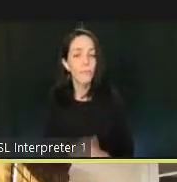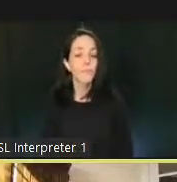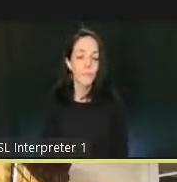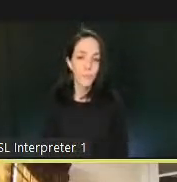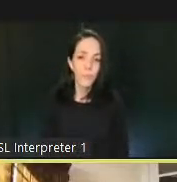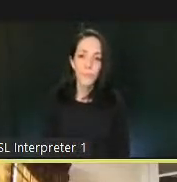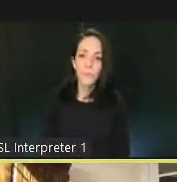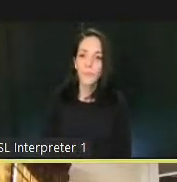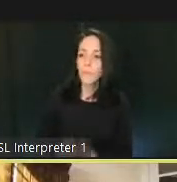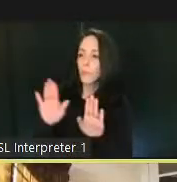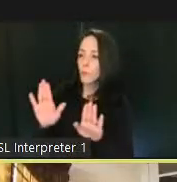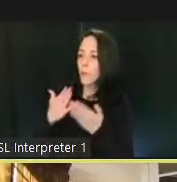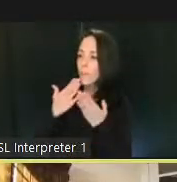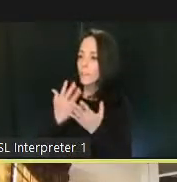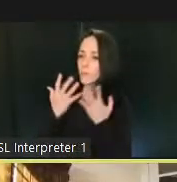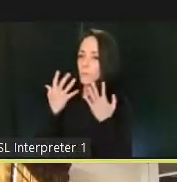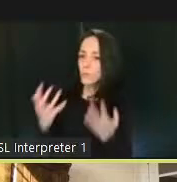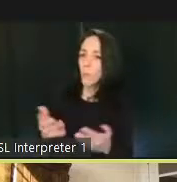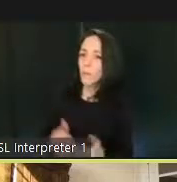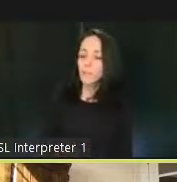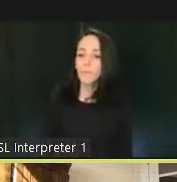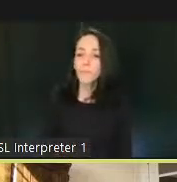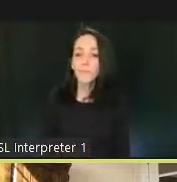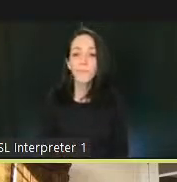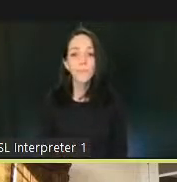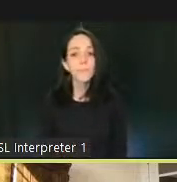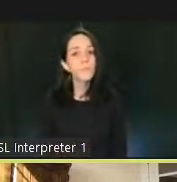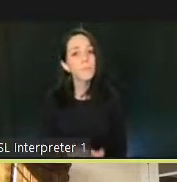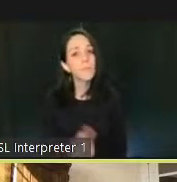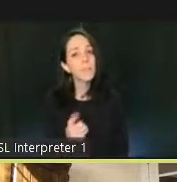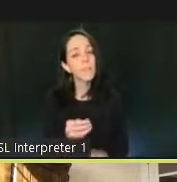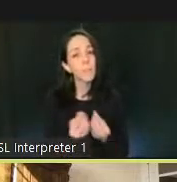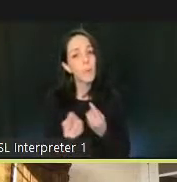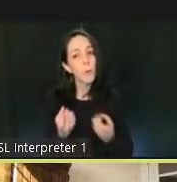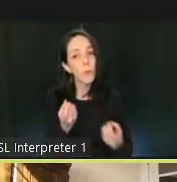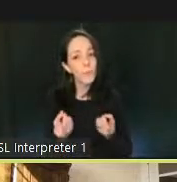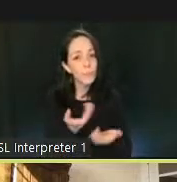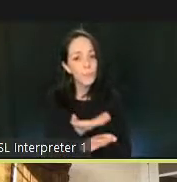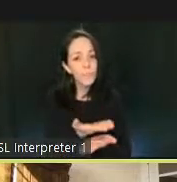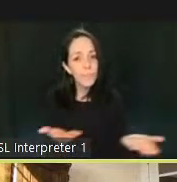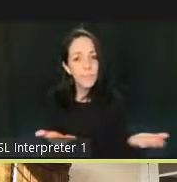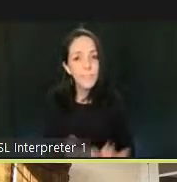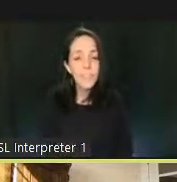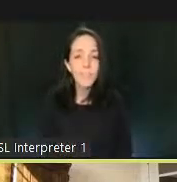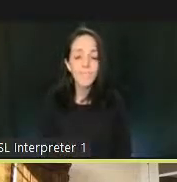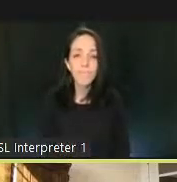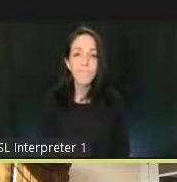Great, thank you very much. Do we have any other questions?